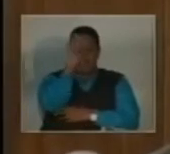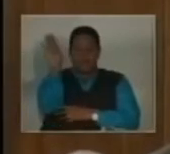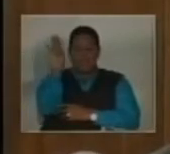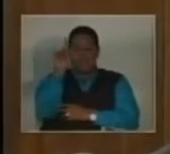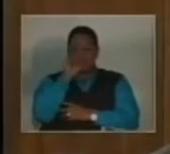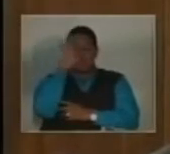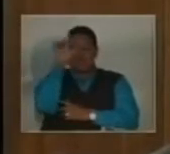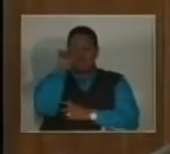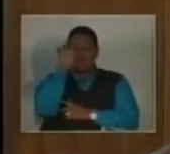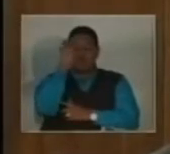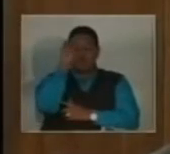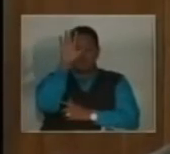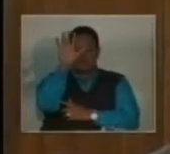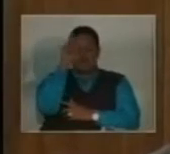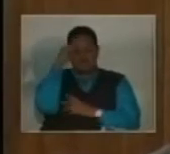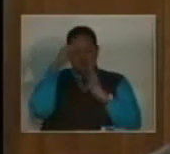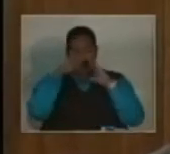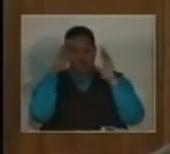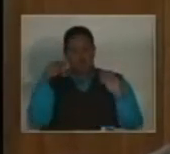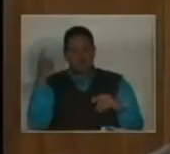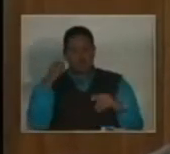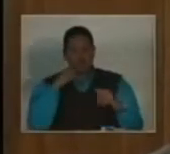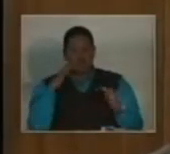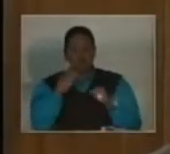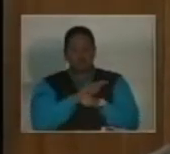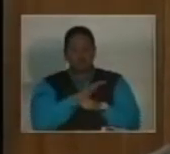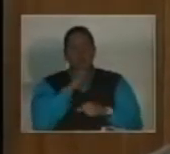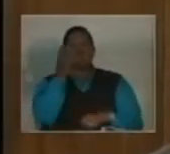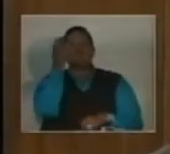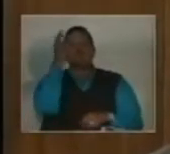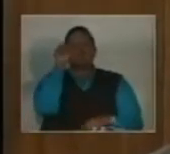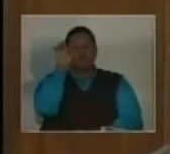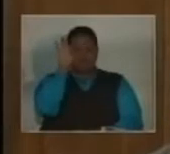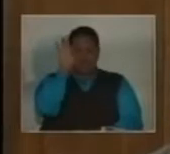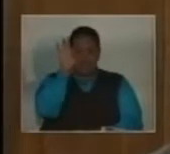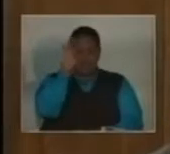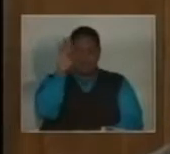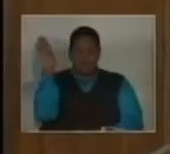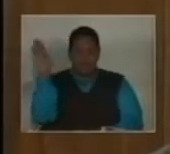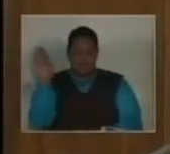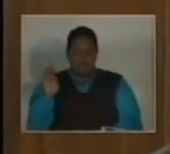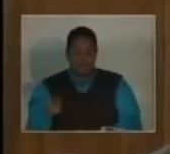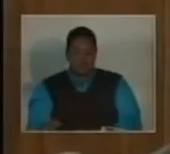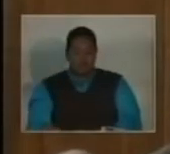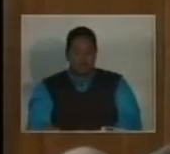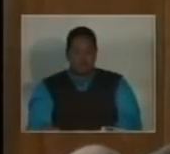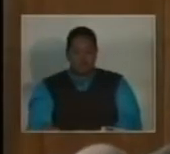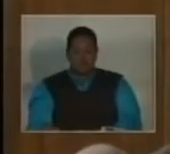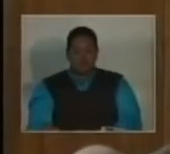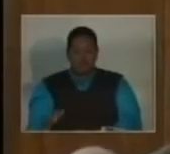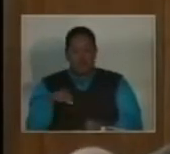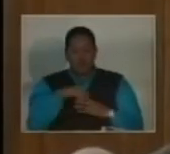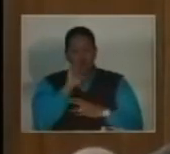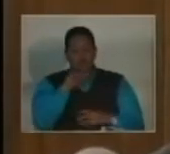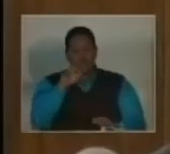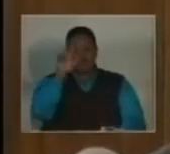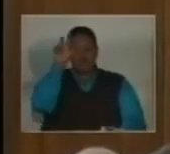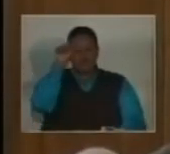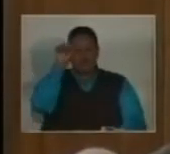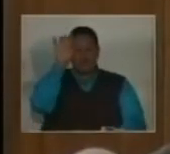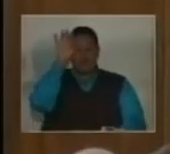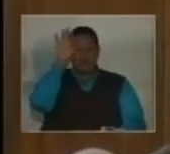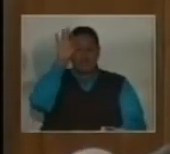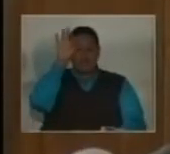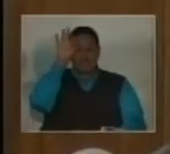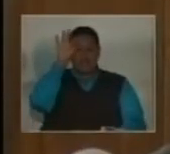for the housing component, giving a total of $12.9 billion. Of this amount, 3.9 will be